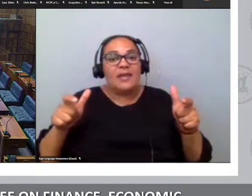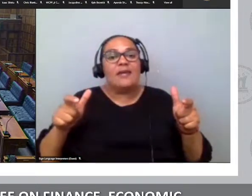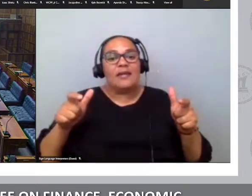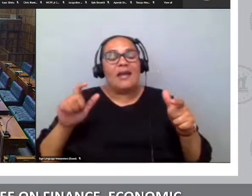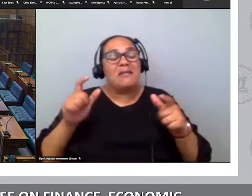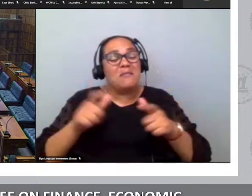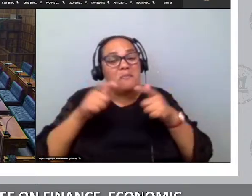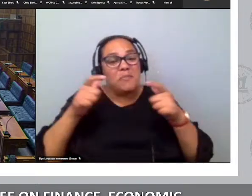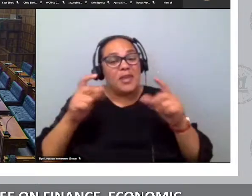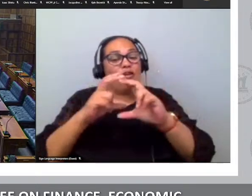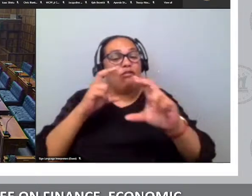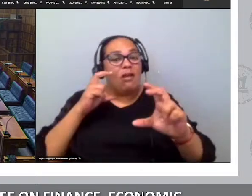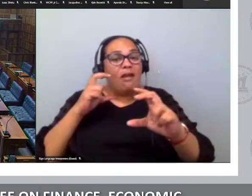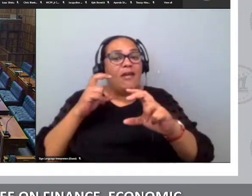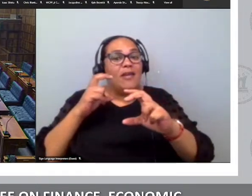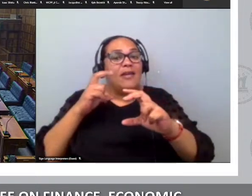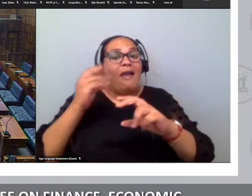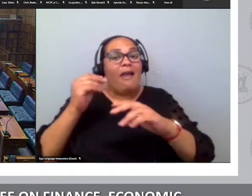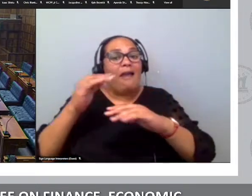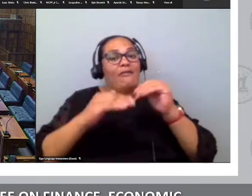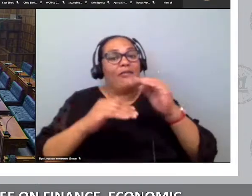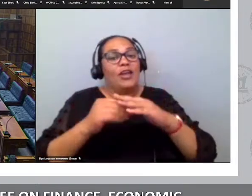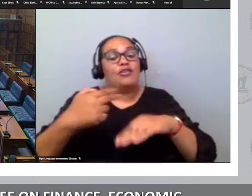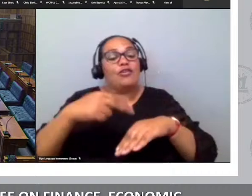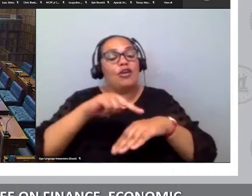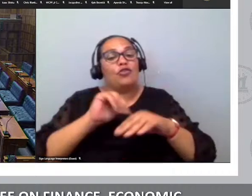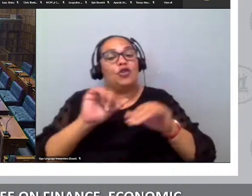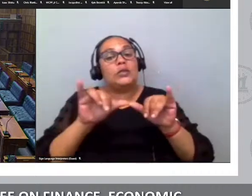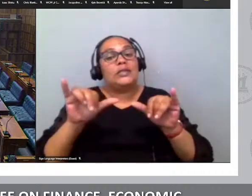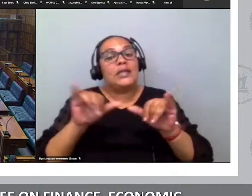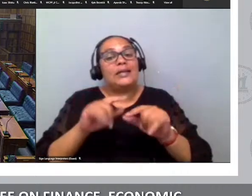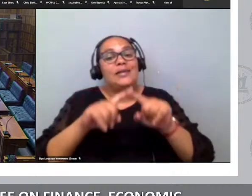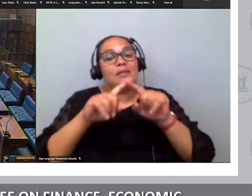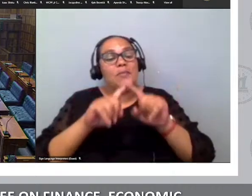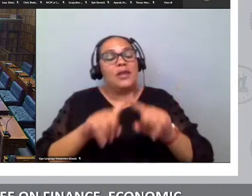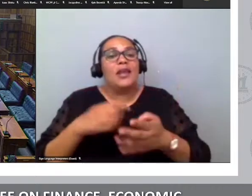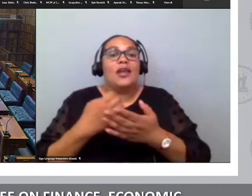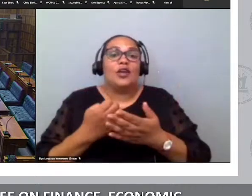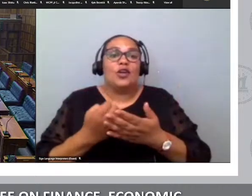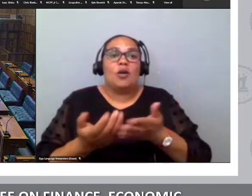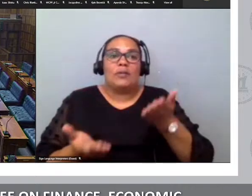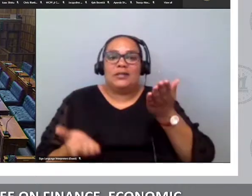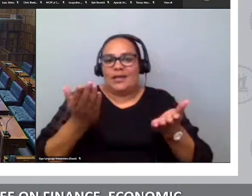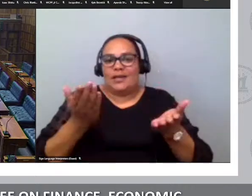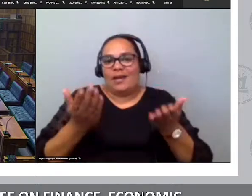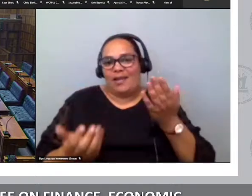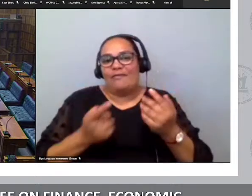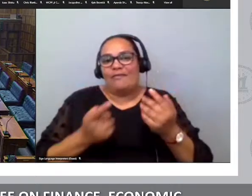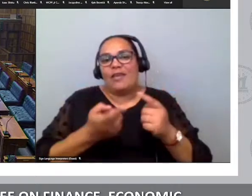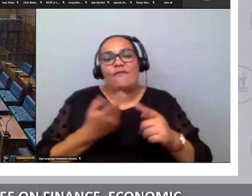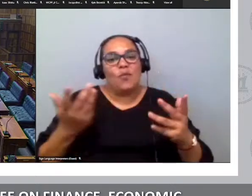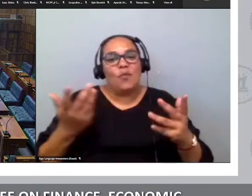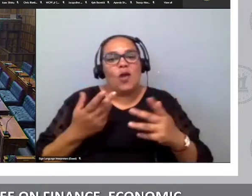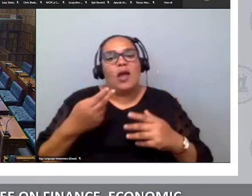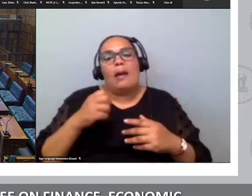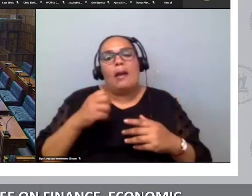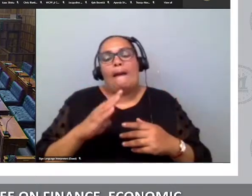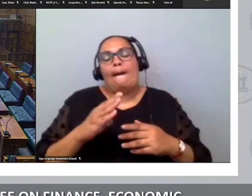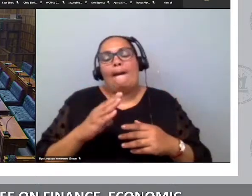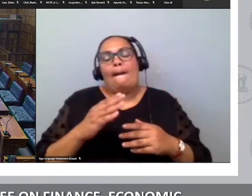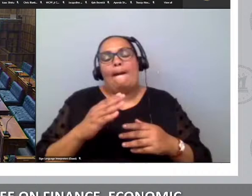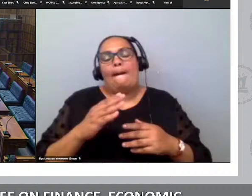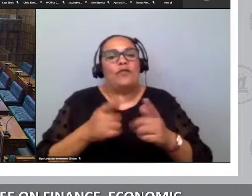container carriers by nature of the size of the vessel and the economies of scale they come come from a hub port in